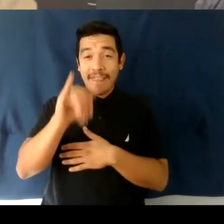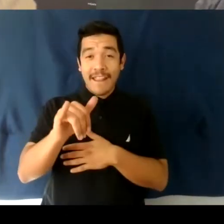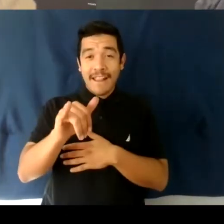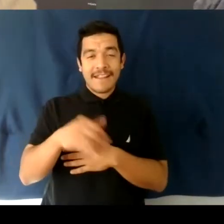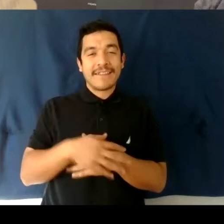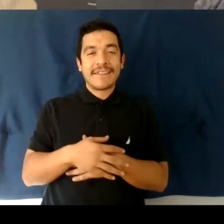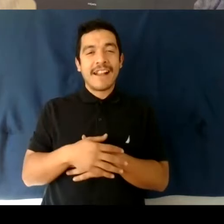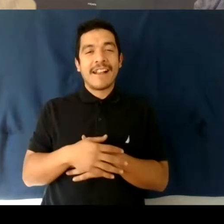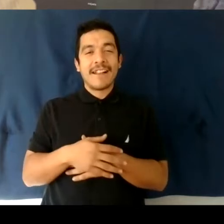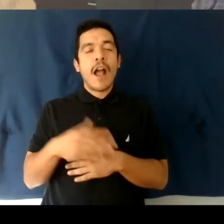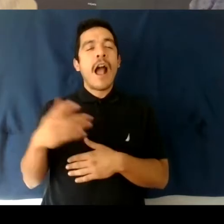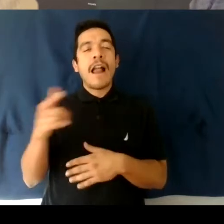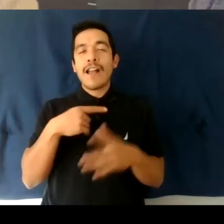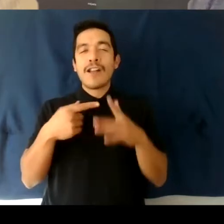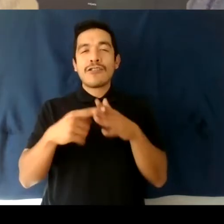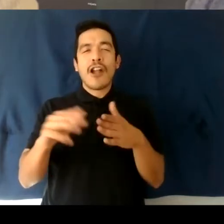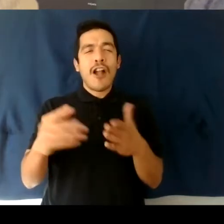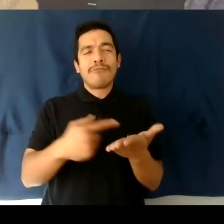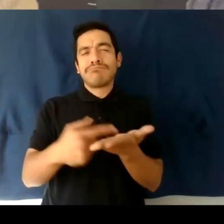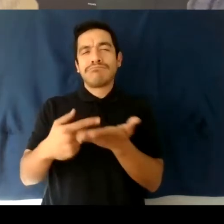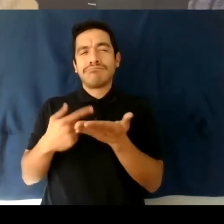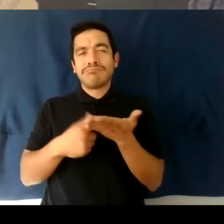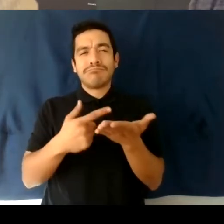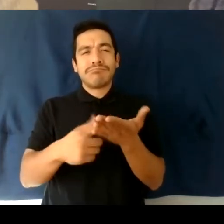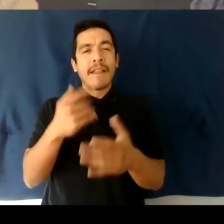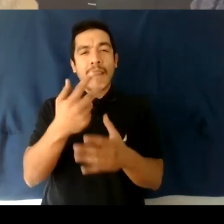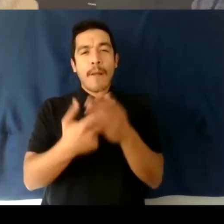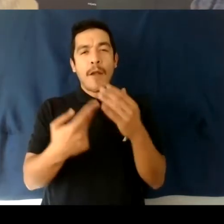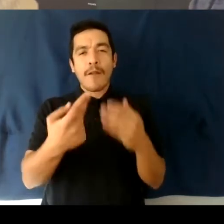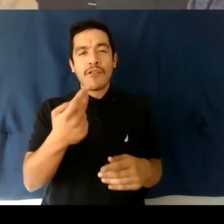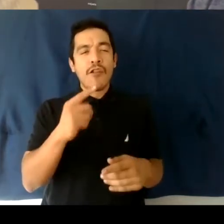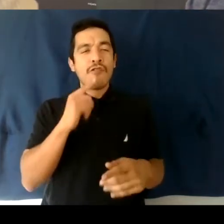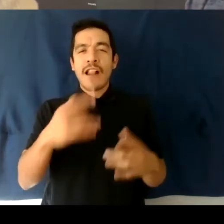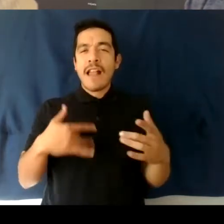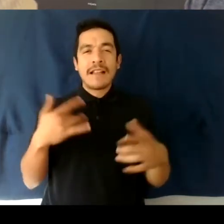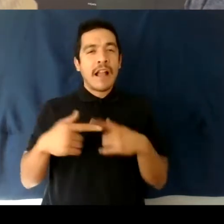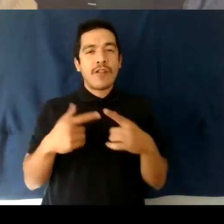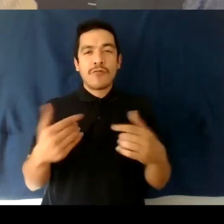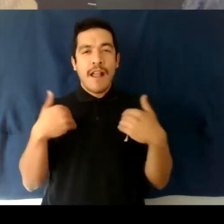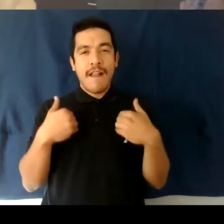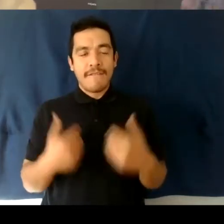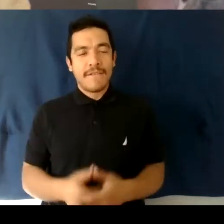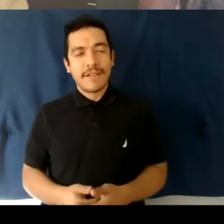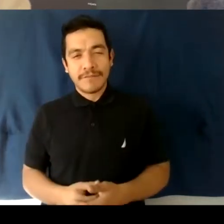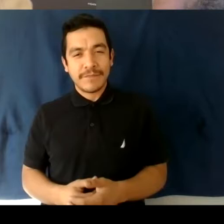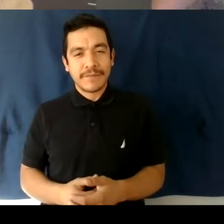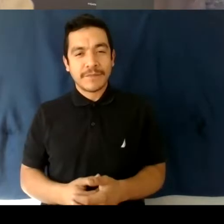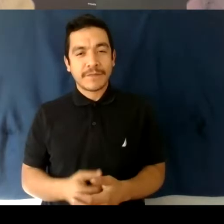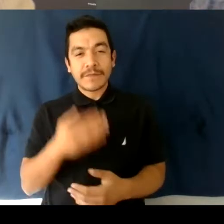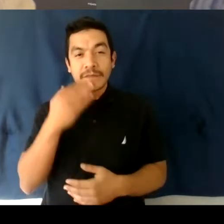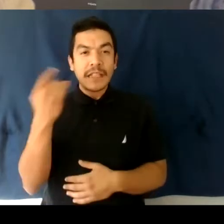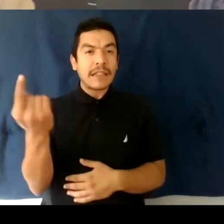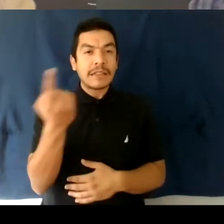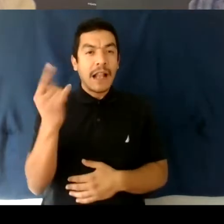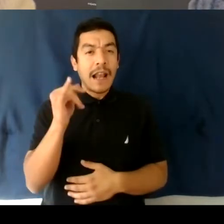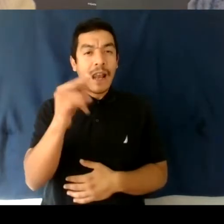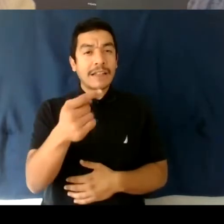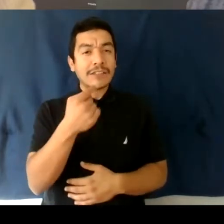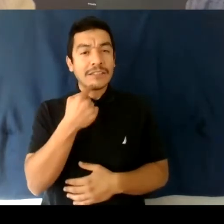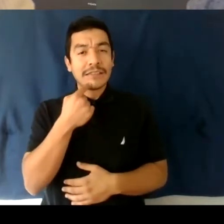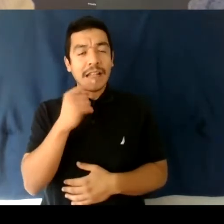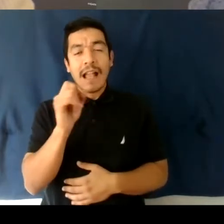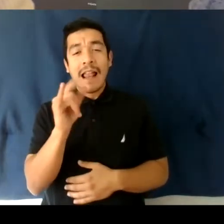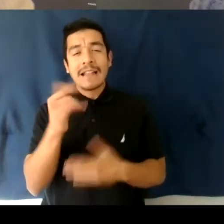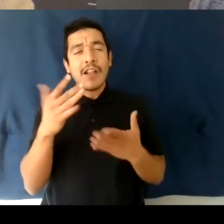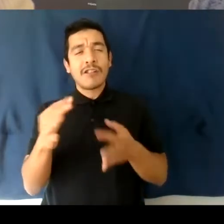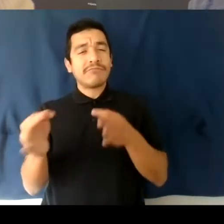Let's get into this conversation that we are both been really excited to have. This is something, like she said, as Leslie said,